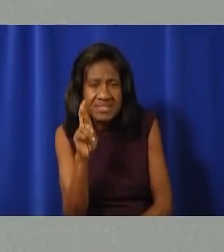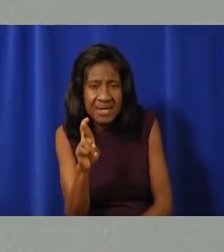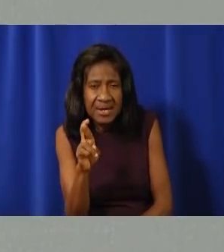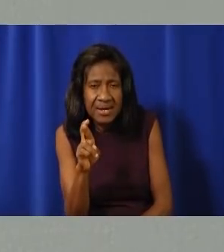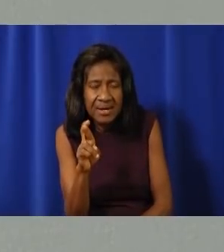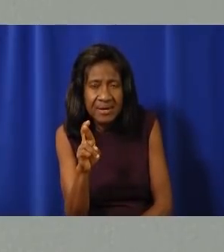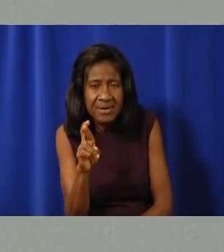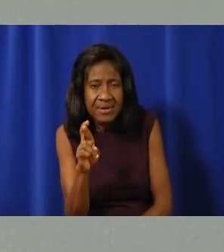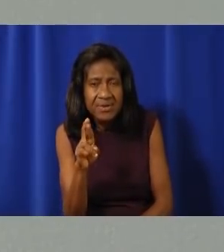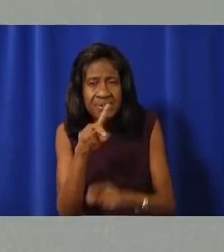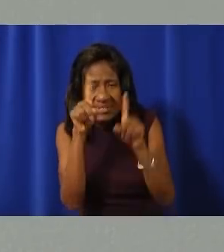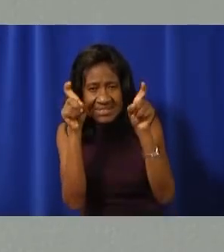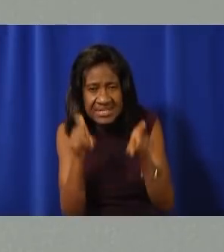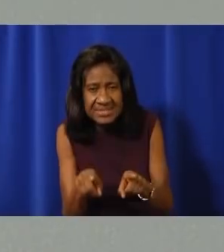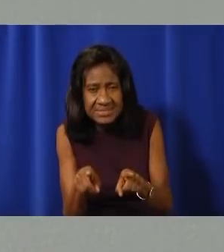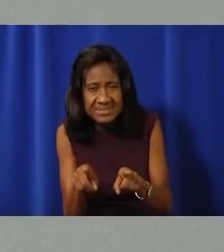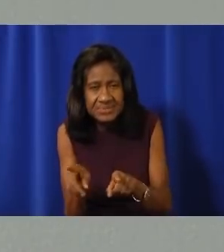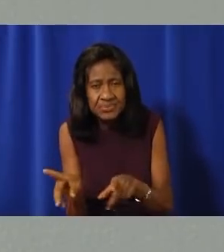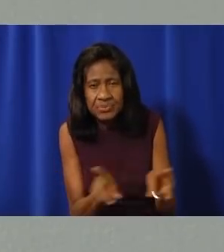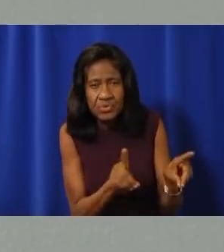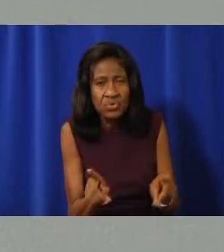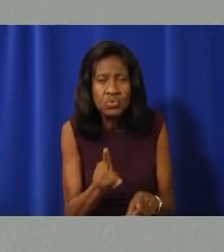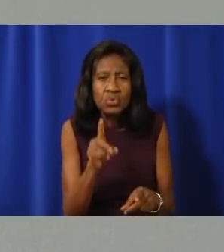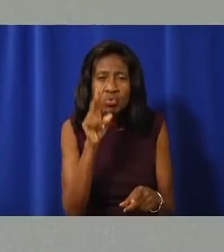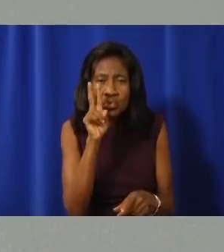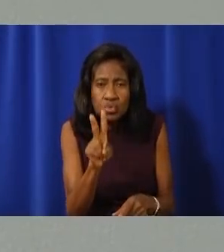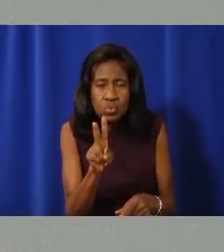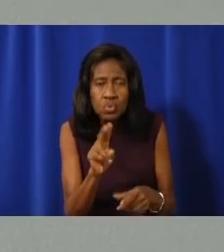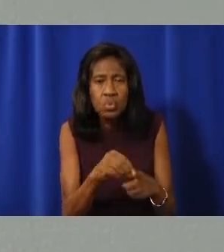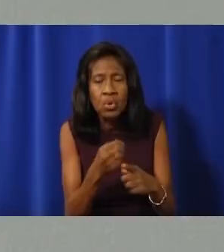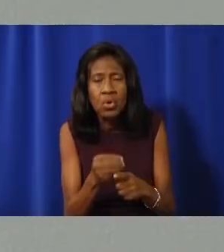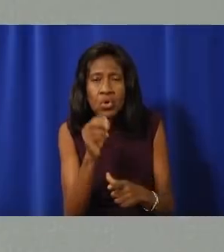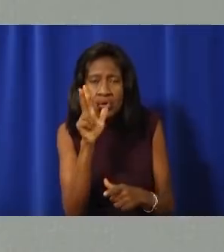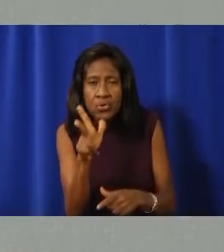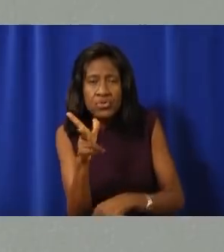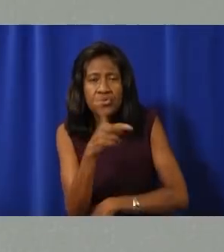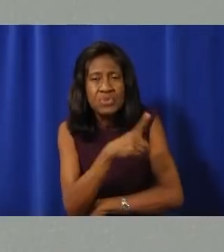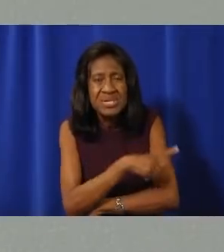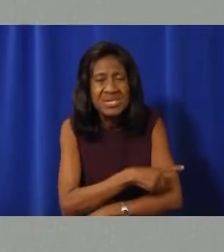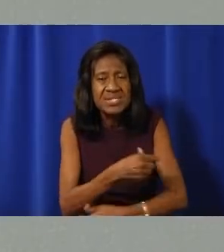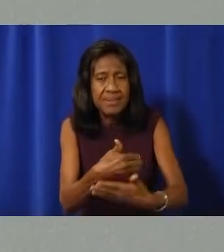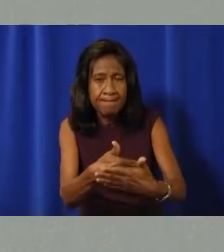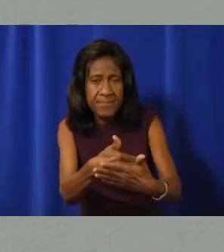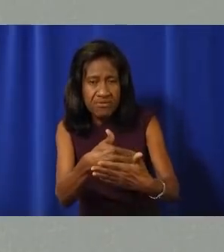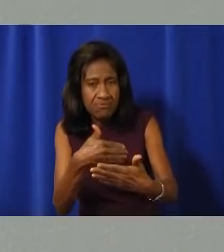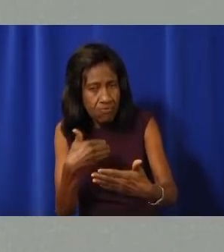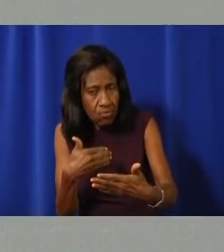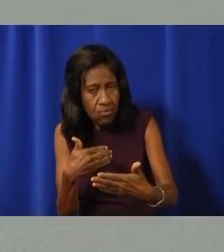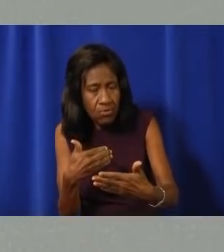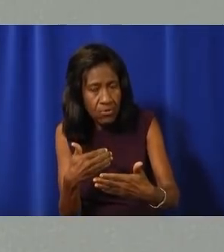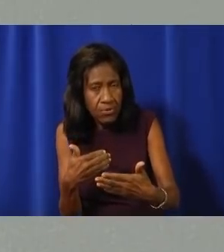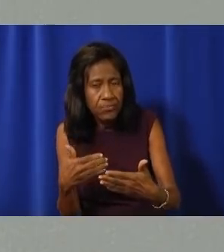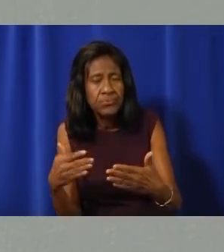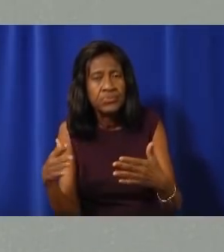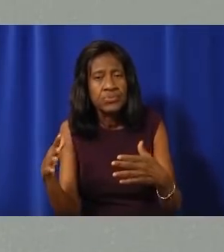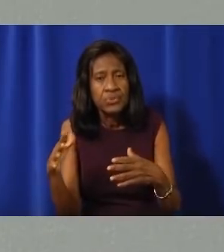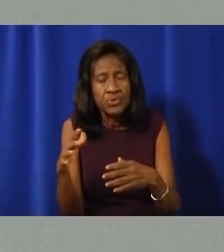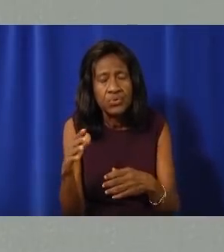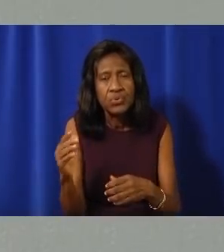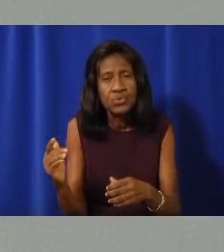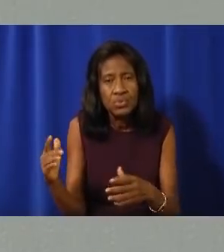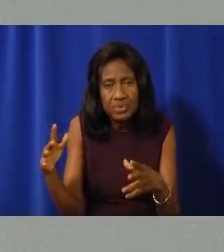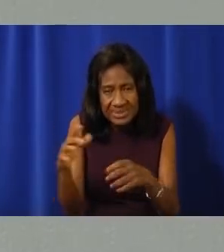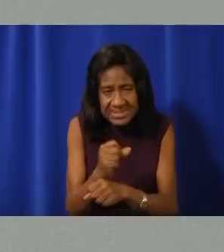2 days, maybe as much as 3 days ahead of the flight. Circumstances have changed.